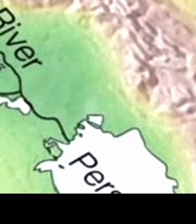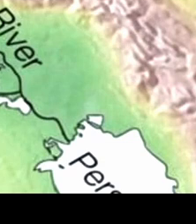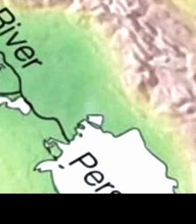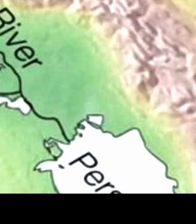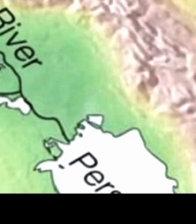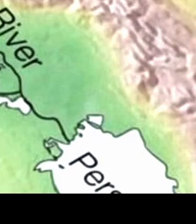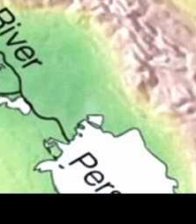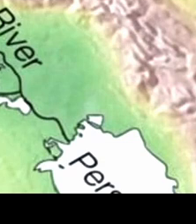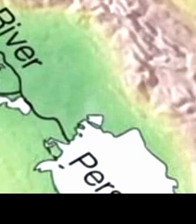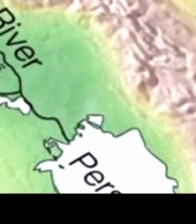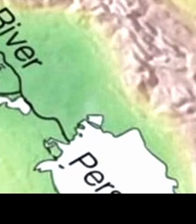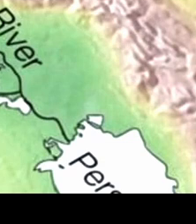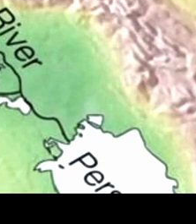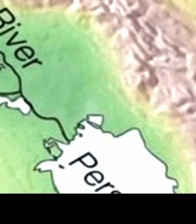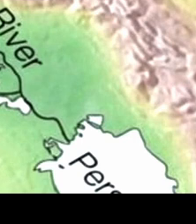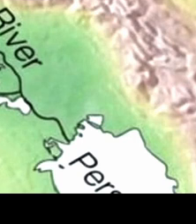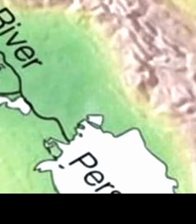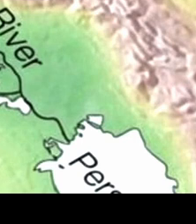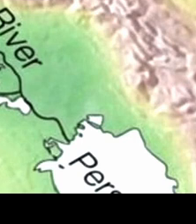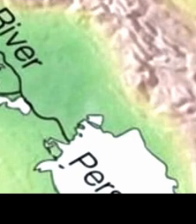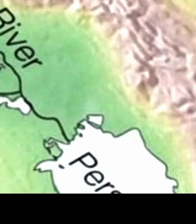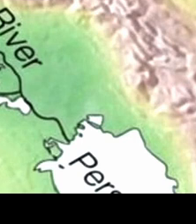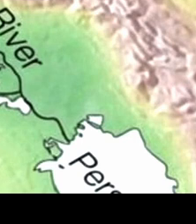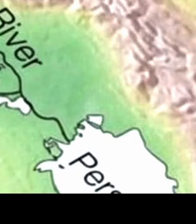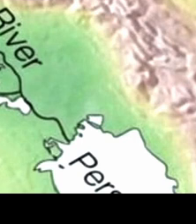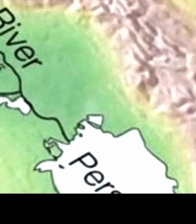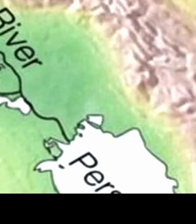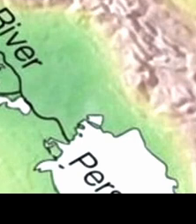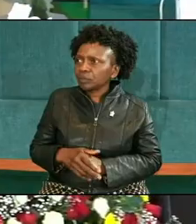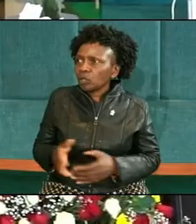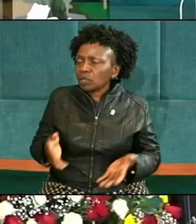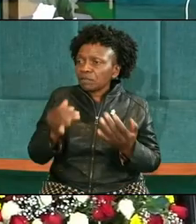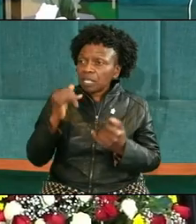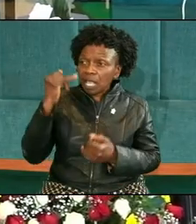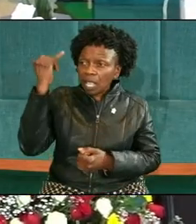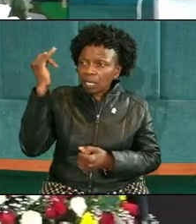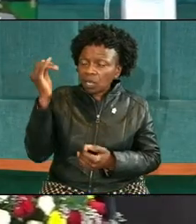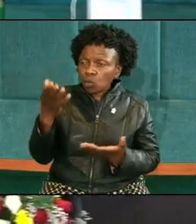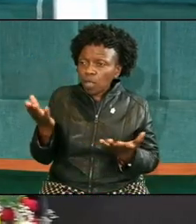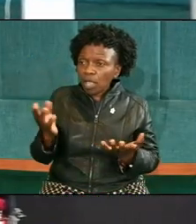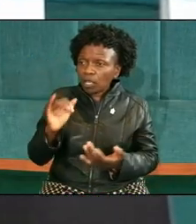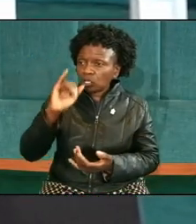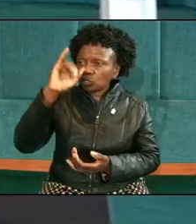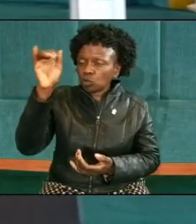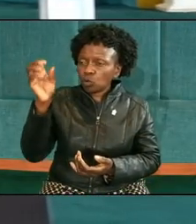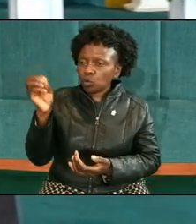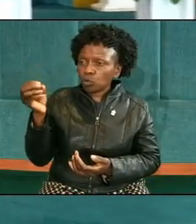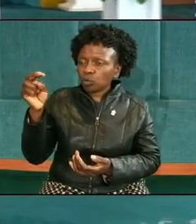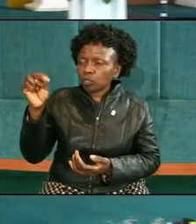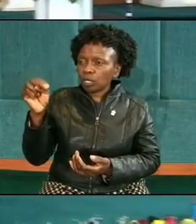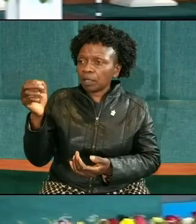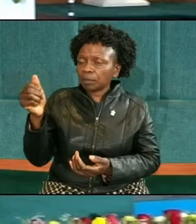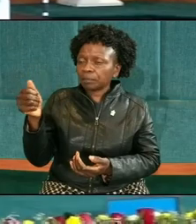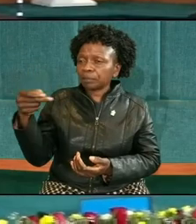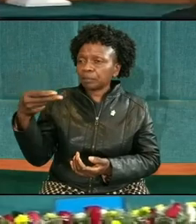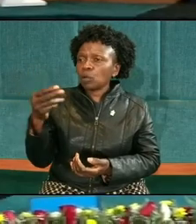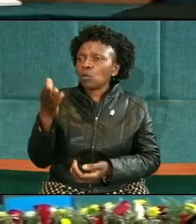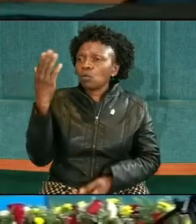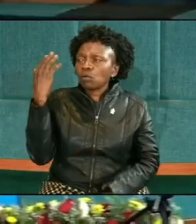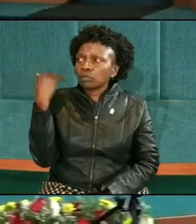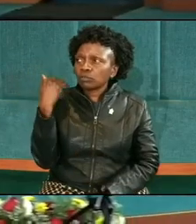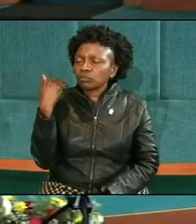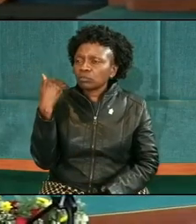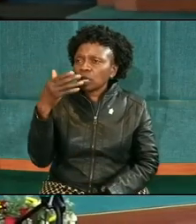This is where Nineveh is, over here. So you get an idea of where Jonah was, and God sent